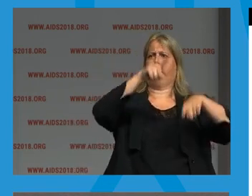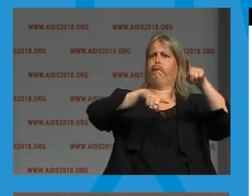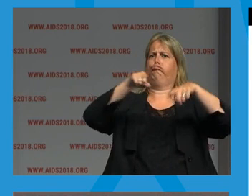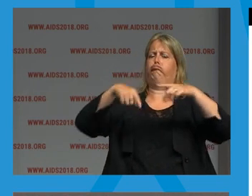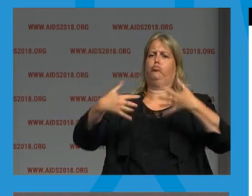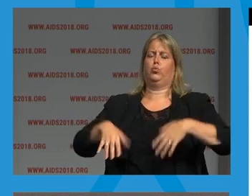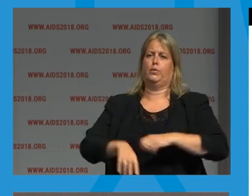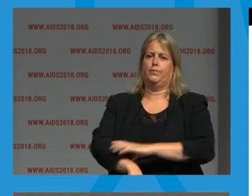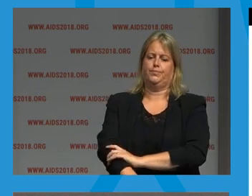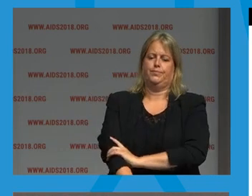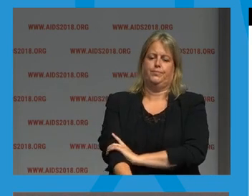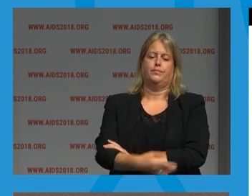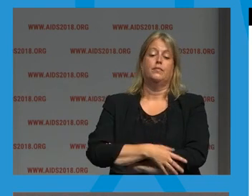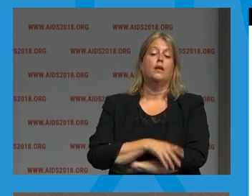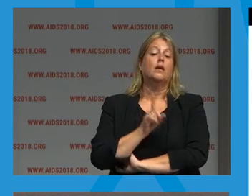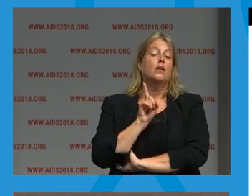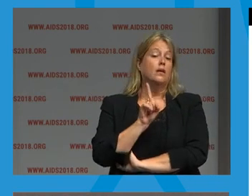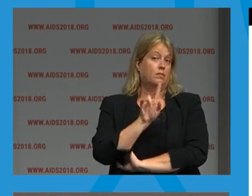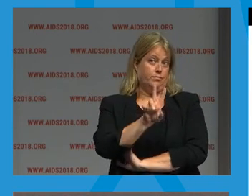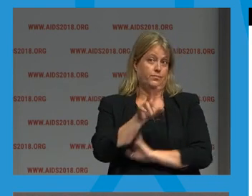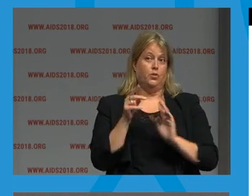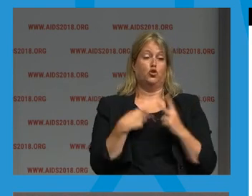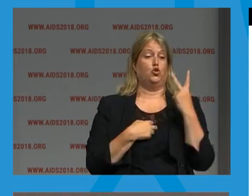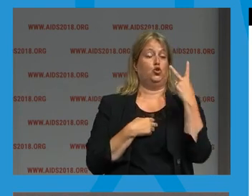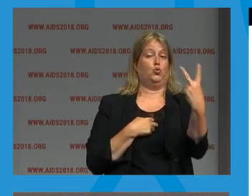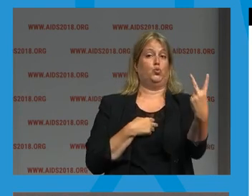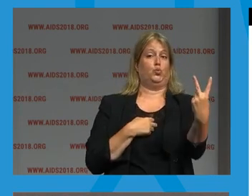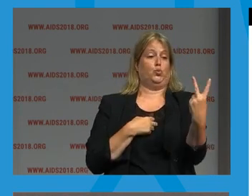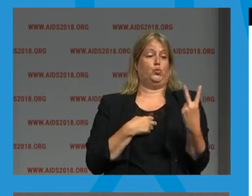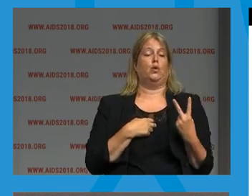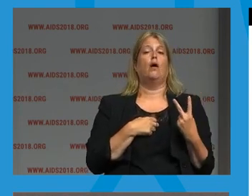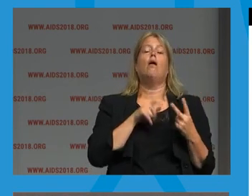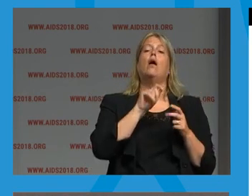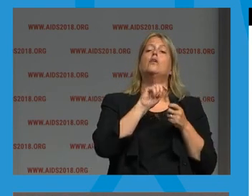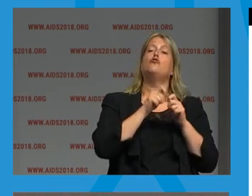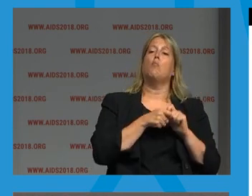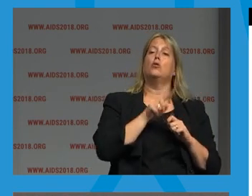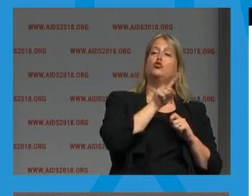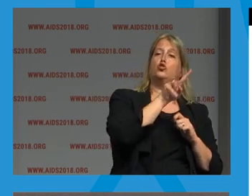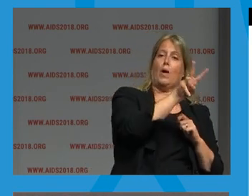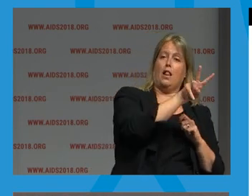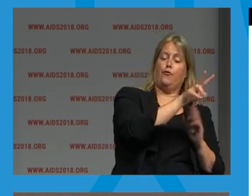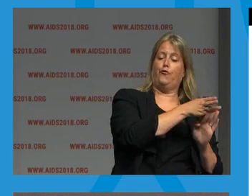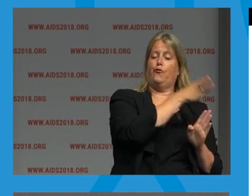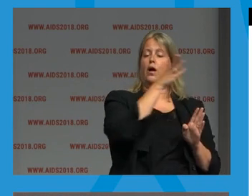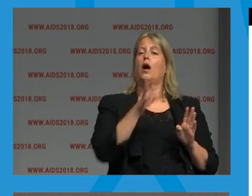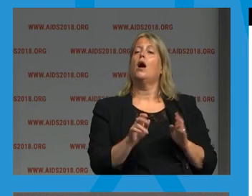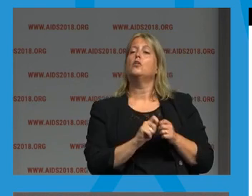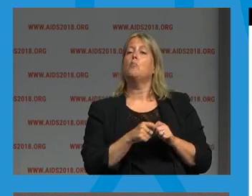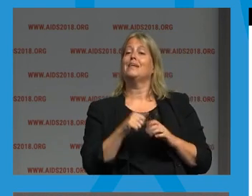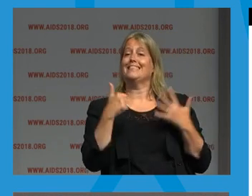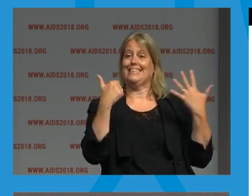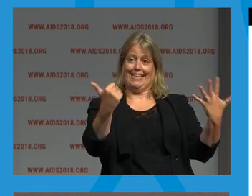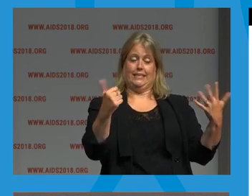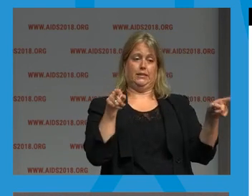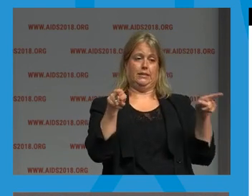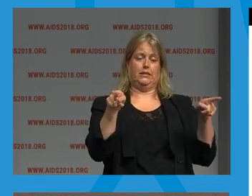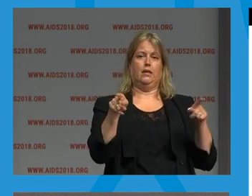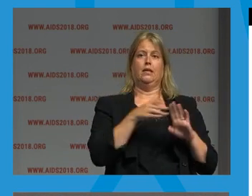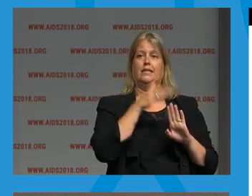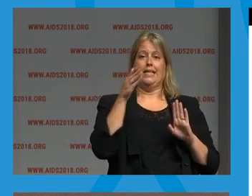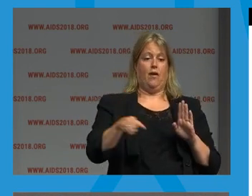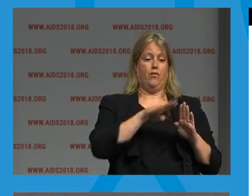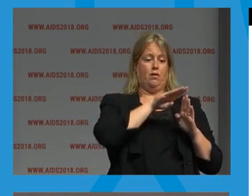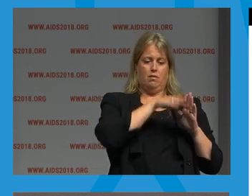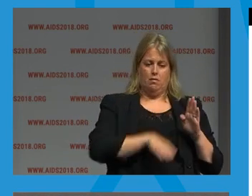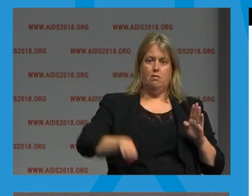variability. I will point out that 2 of these individuals, number 12, and on this slide, number 6, never